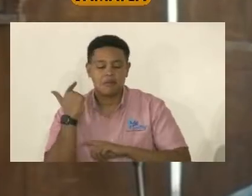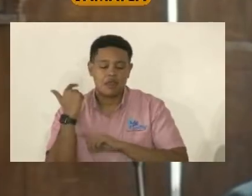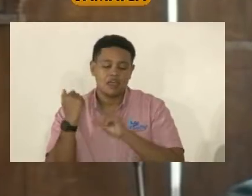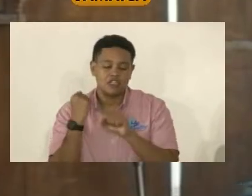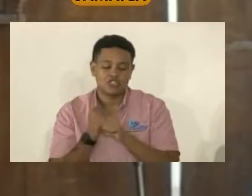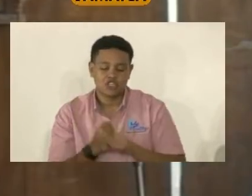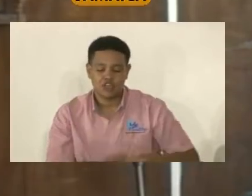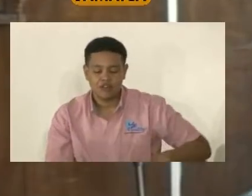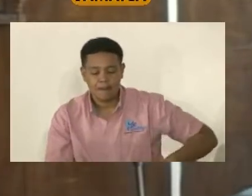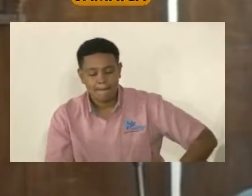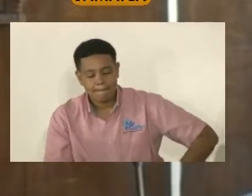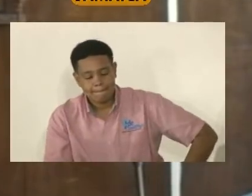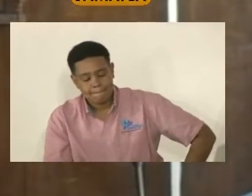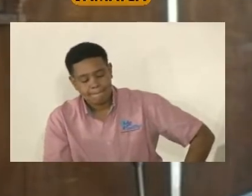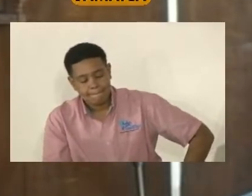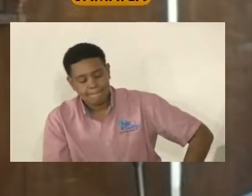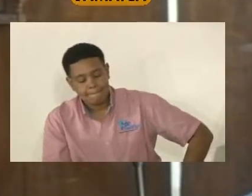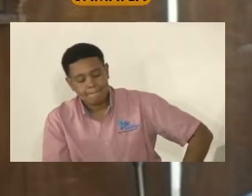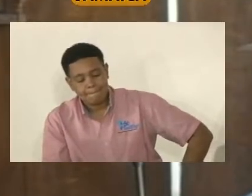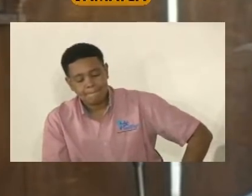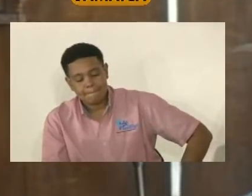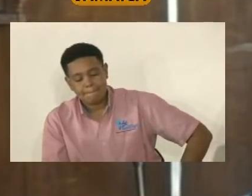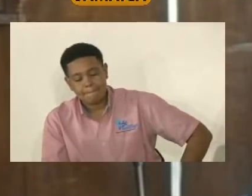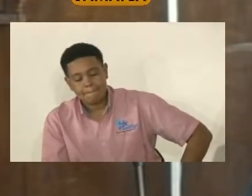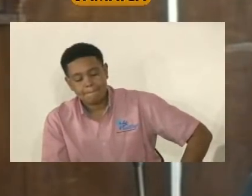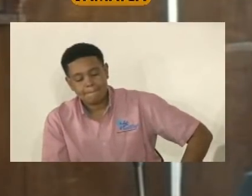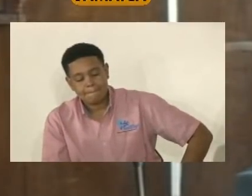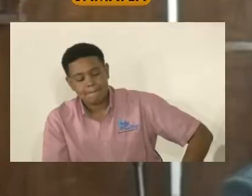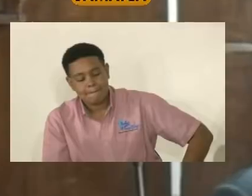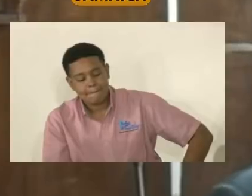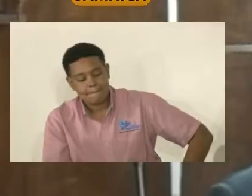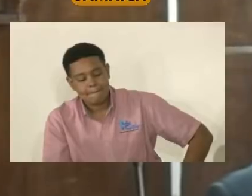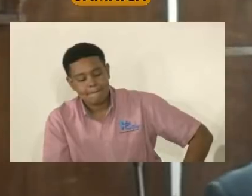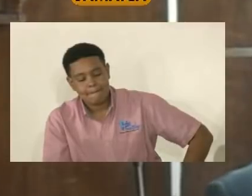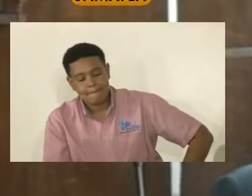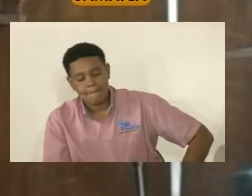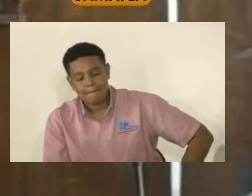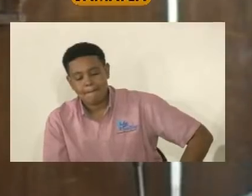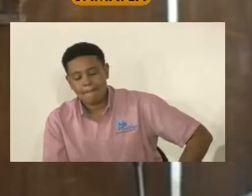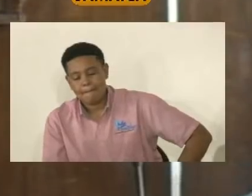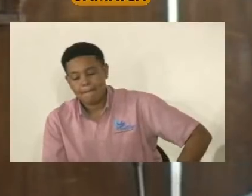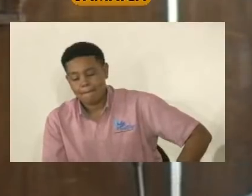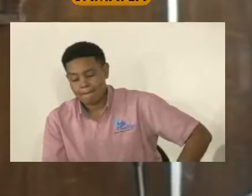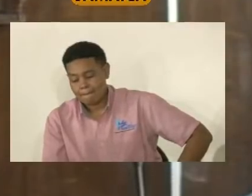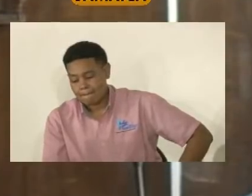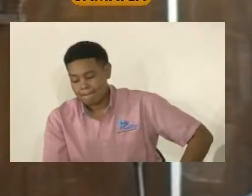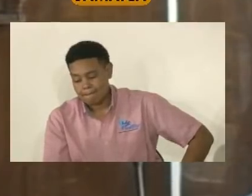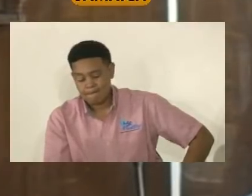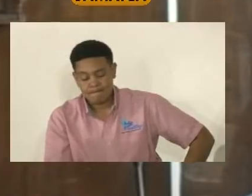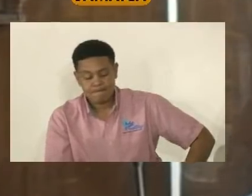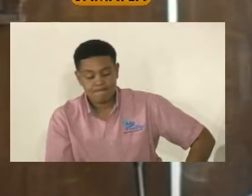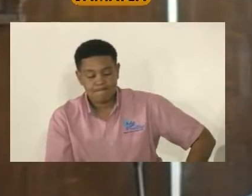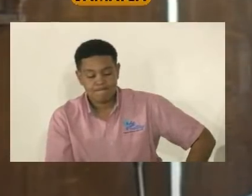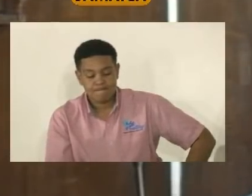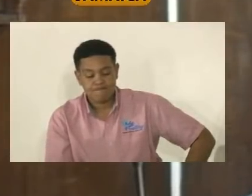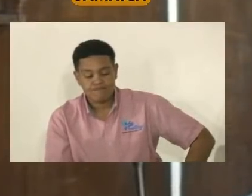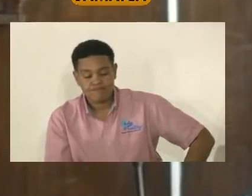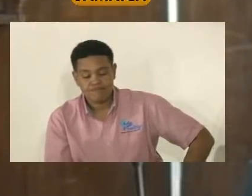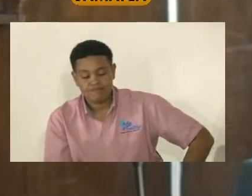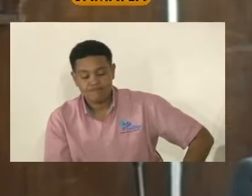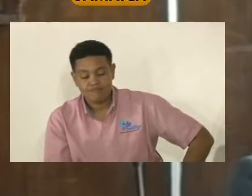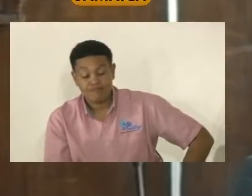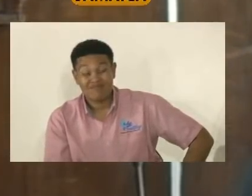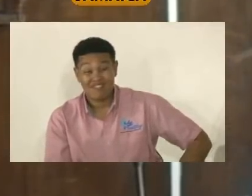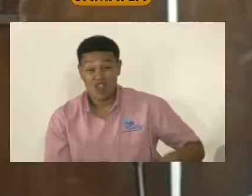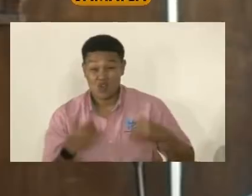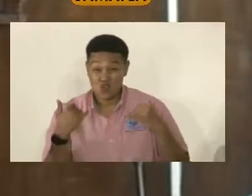the first 8+ months of this year relative to the same period for the previous year. At